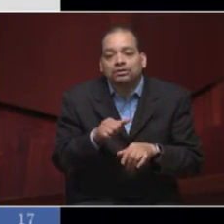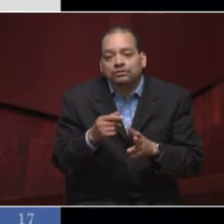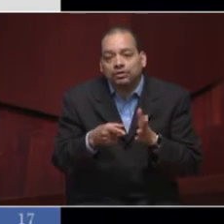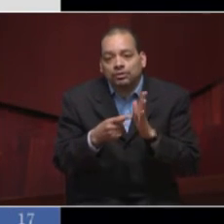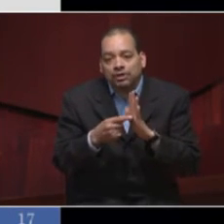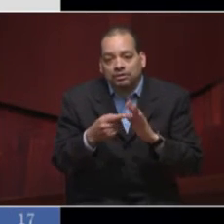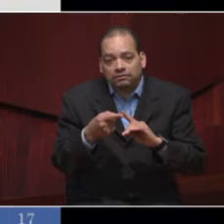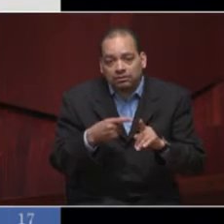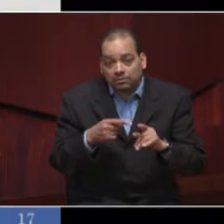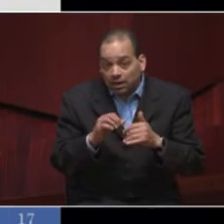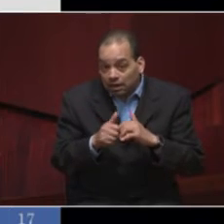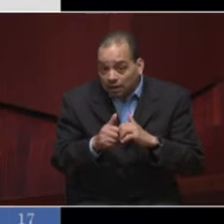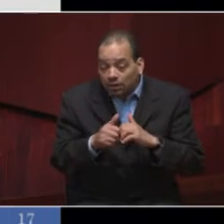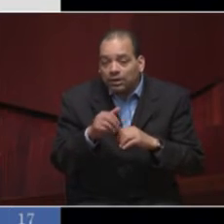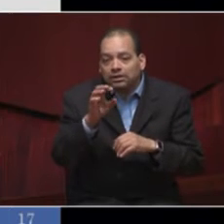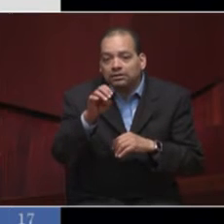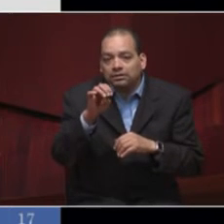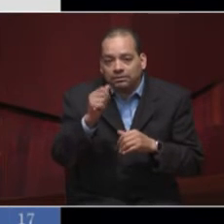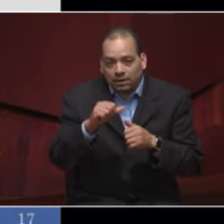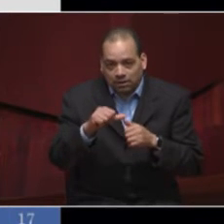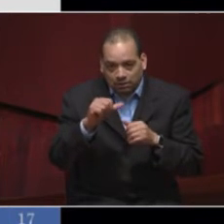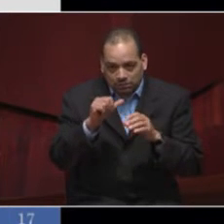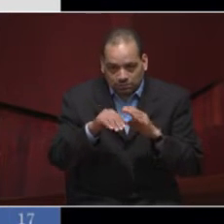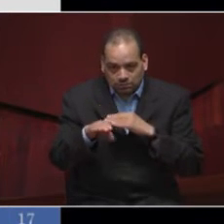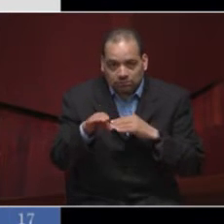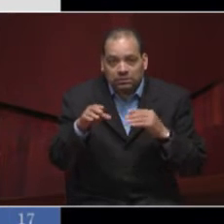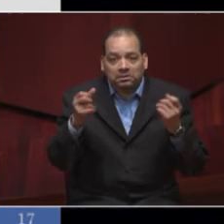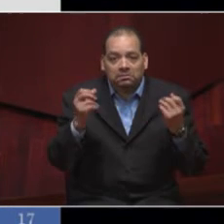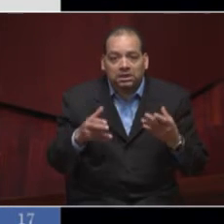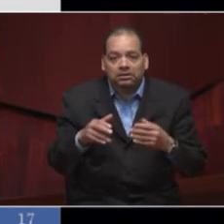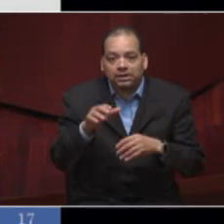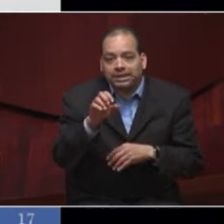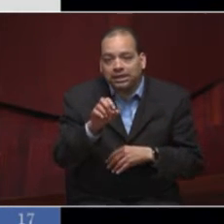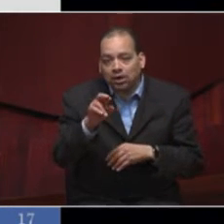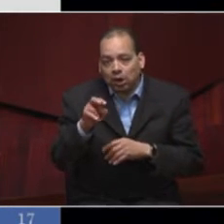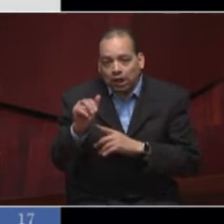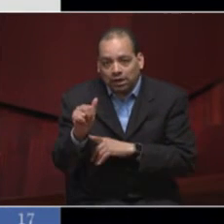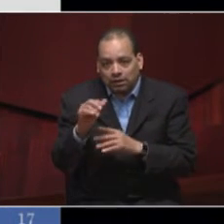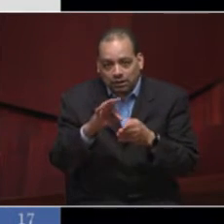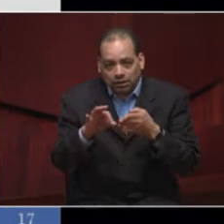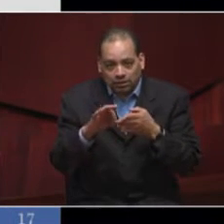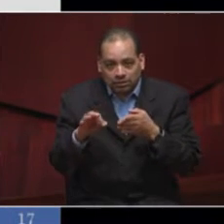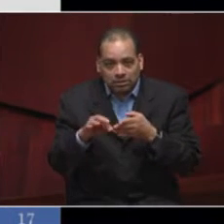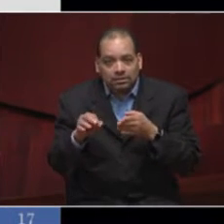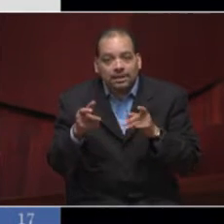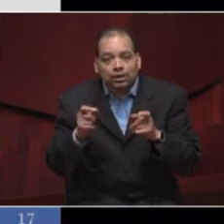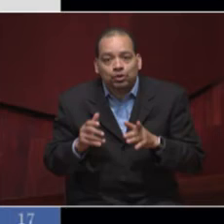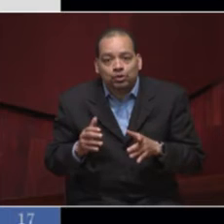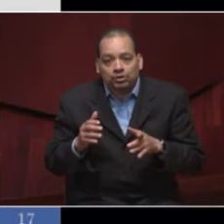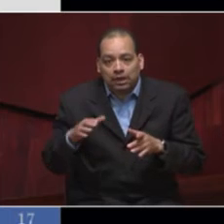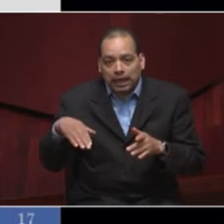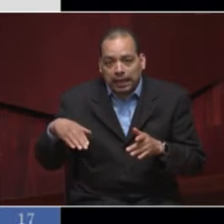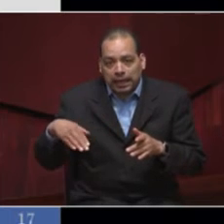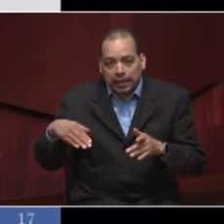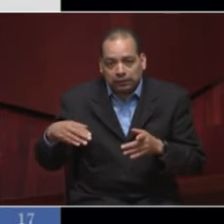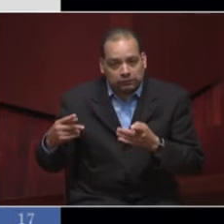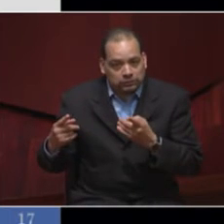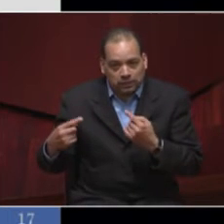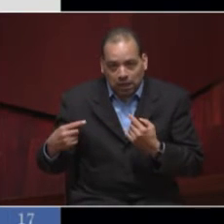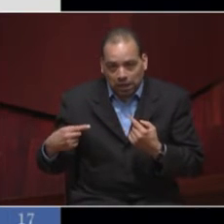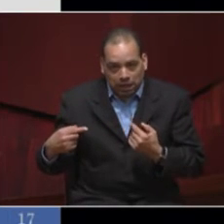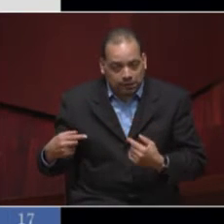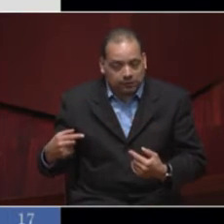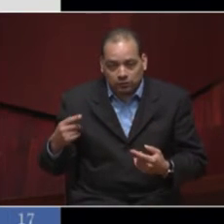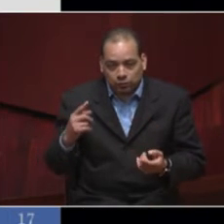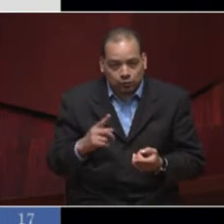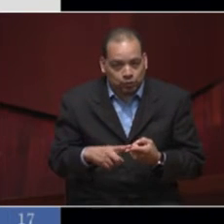via email. Many ERA account managers didn't respond to the last quarterly reauthorization